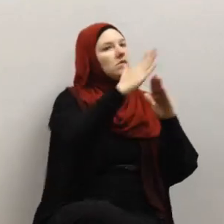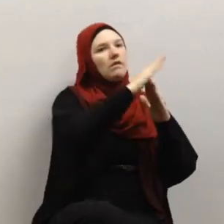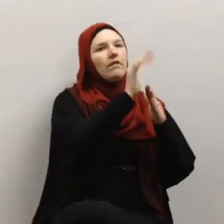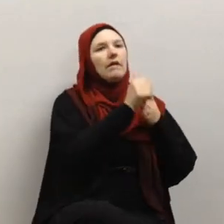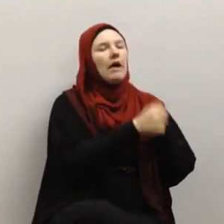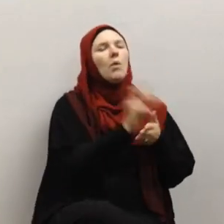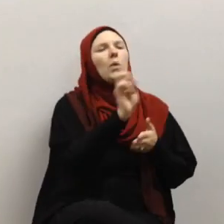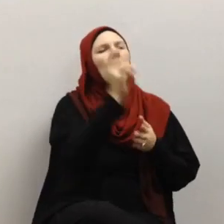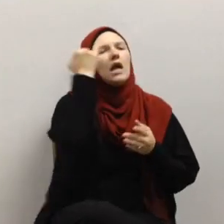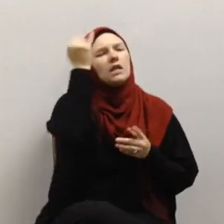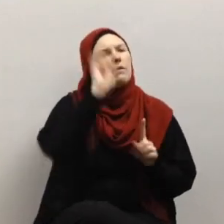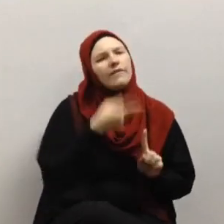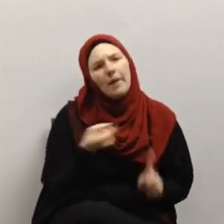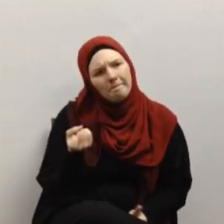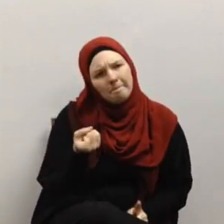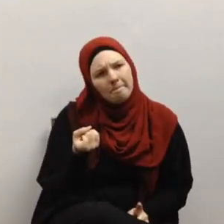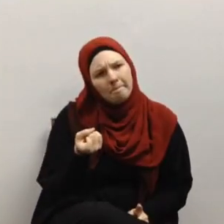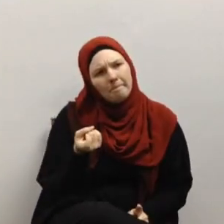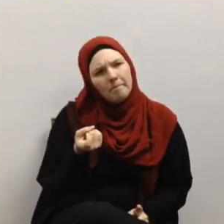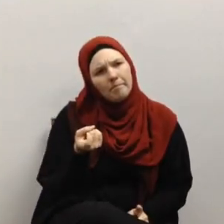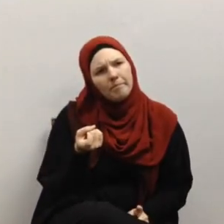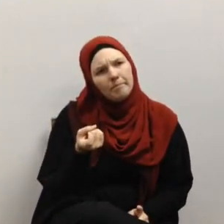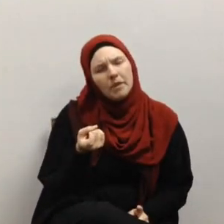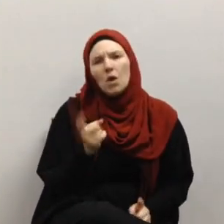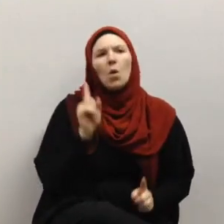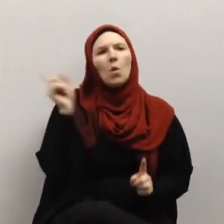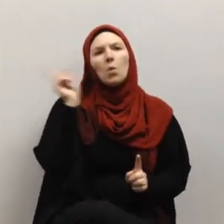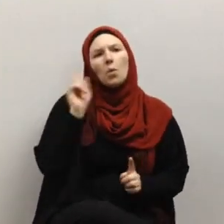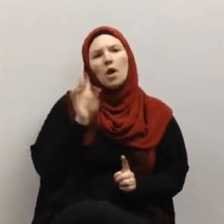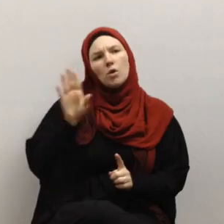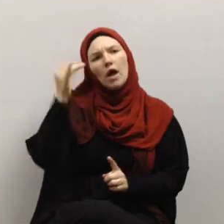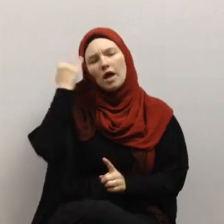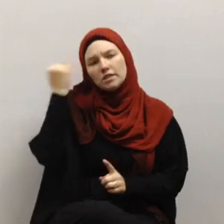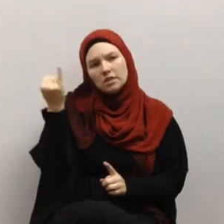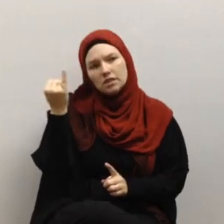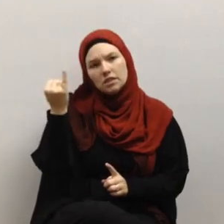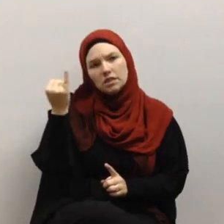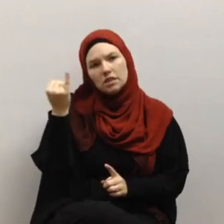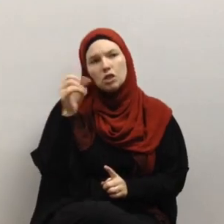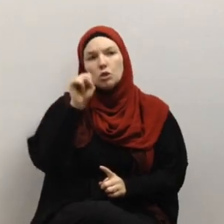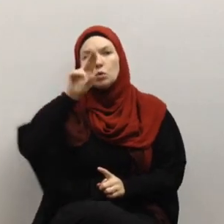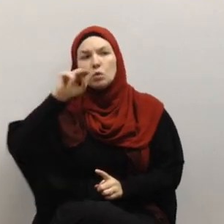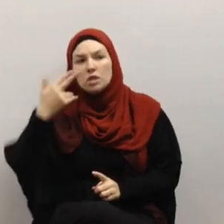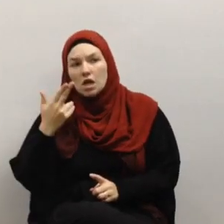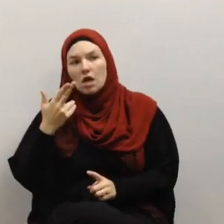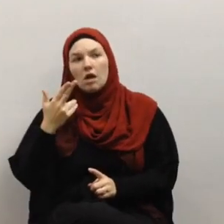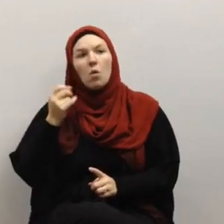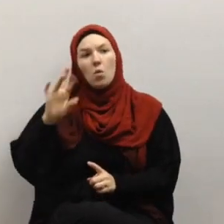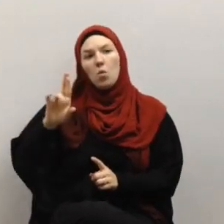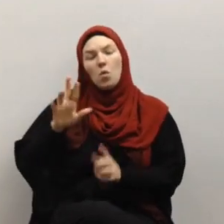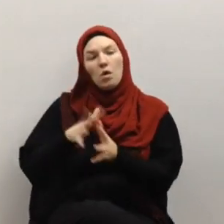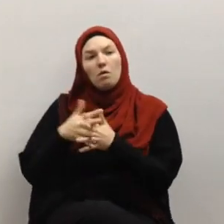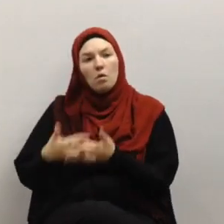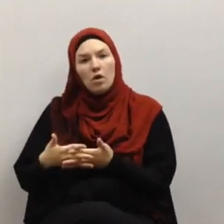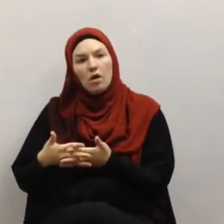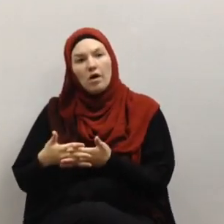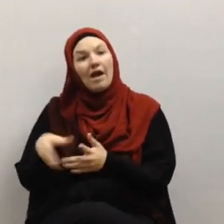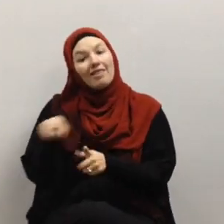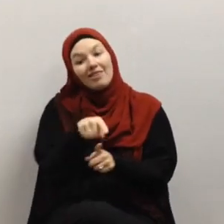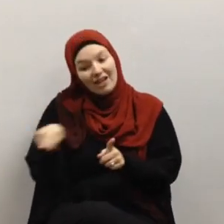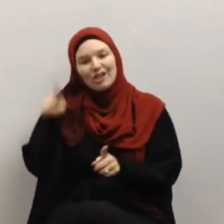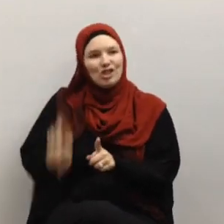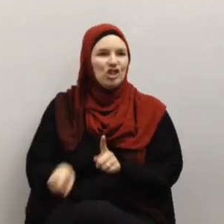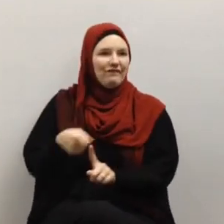from? Where do you find your idea? In the book of Allah or the sunnah of the Prophet sallallahu alaihi wasallam? These are the